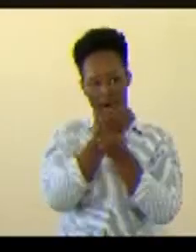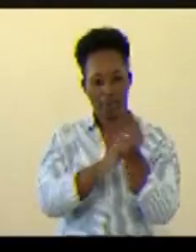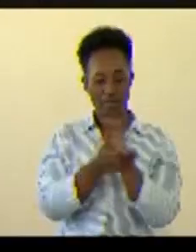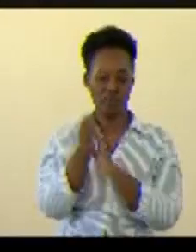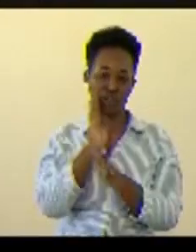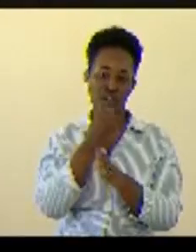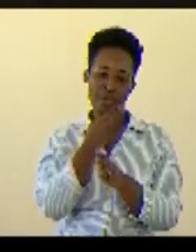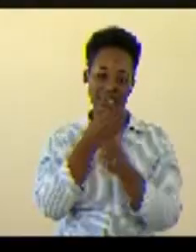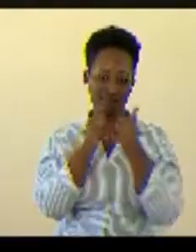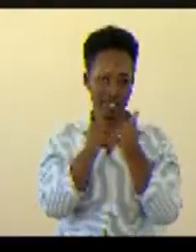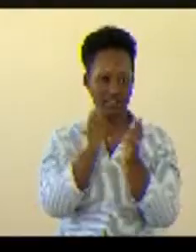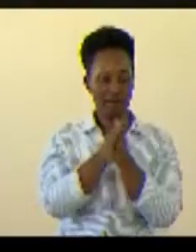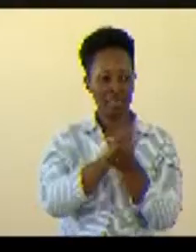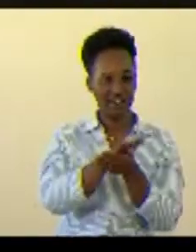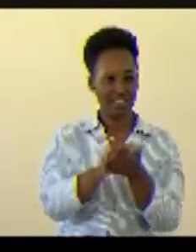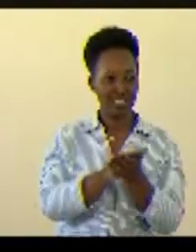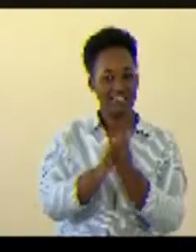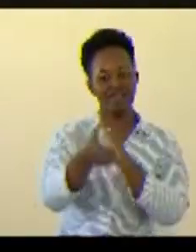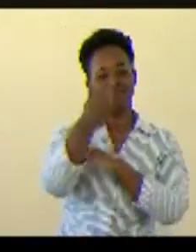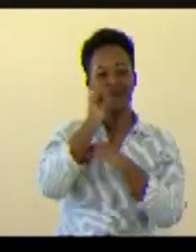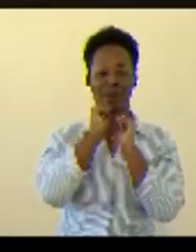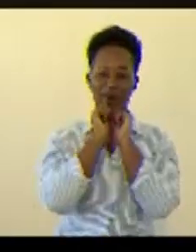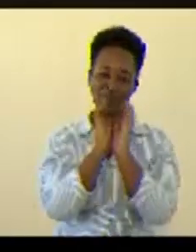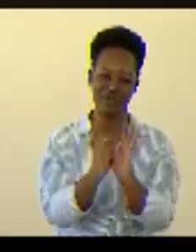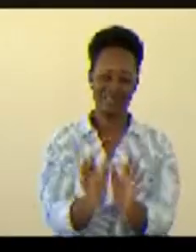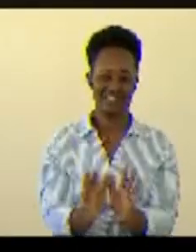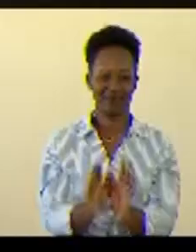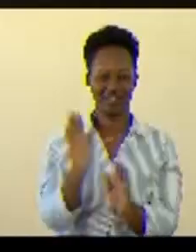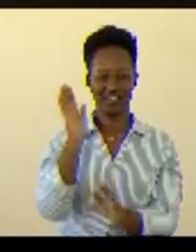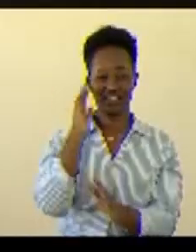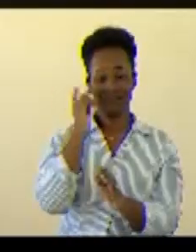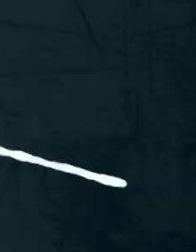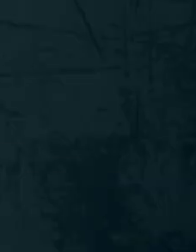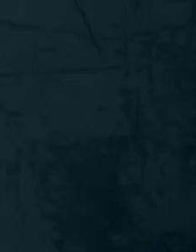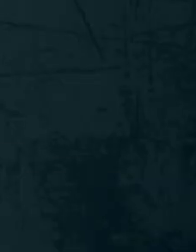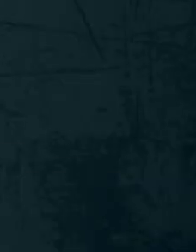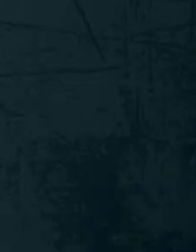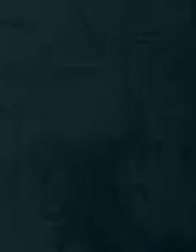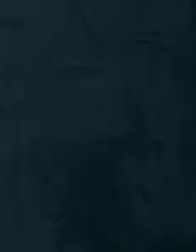clean water and soap. May God bless you the whole day. See you next time.